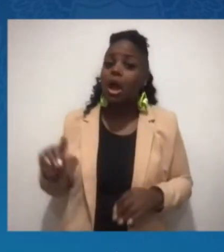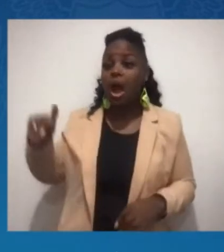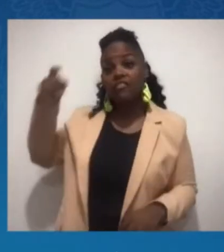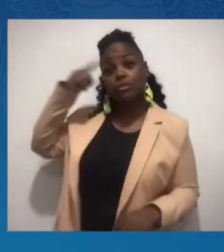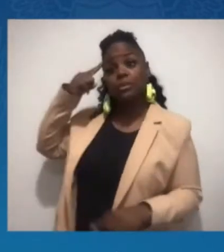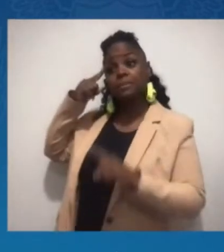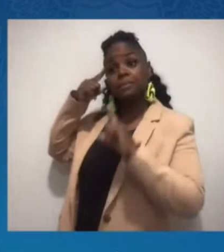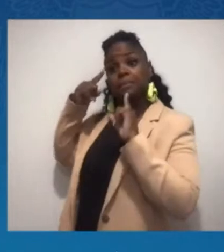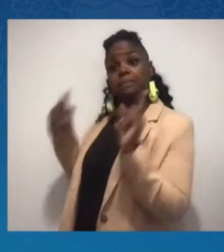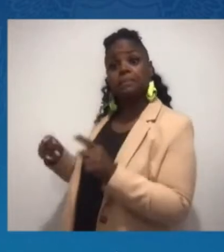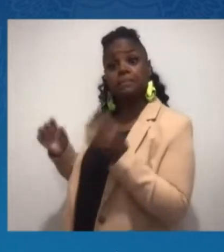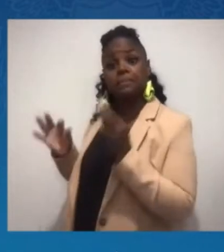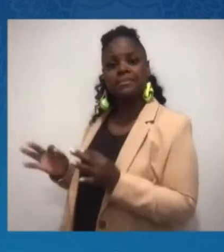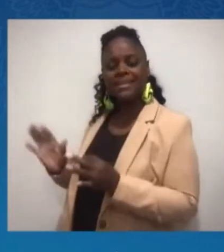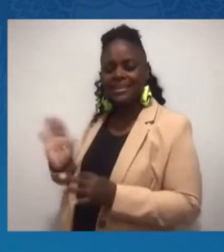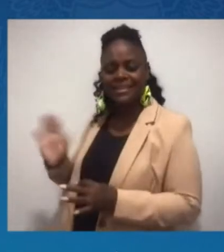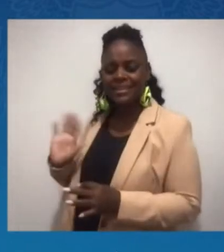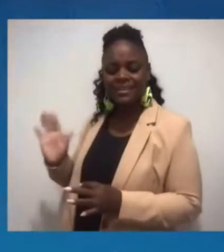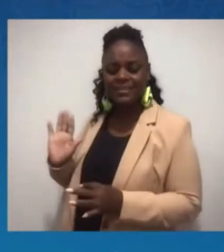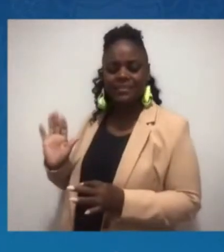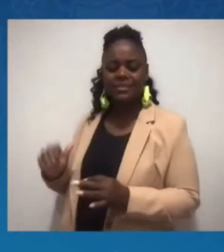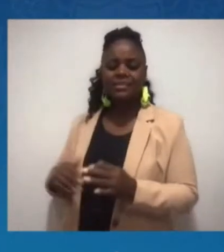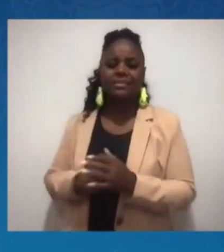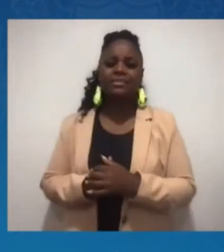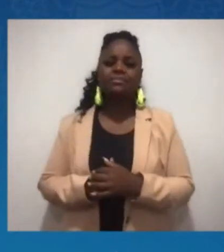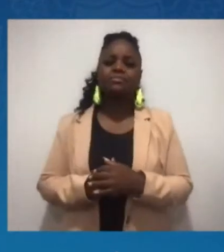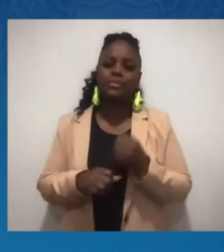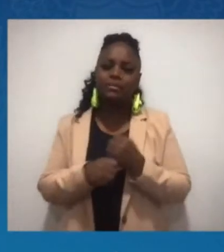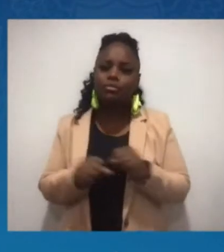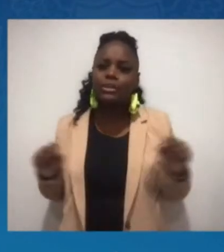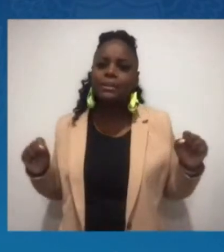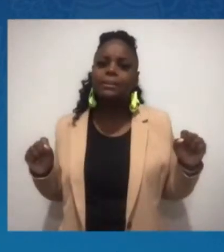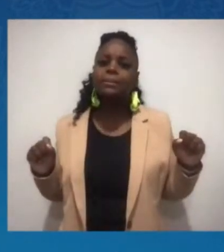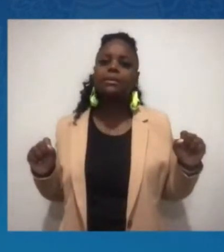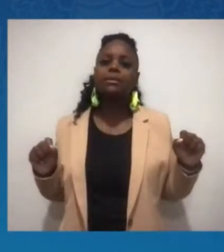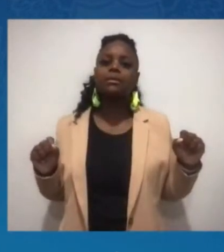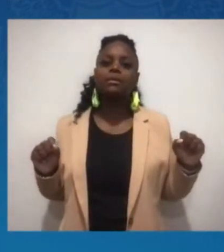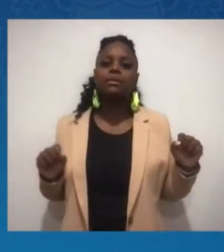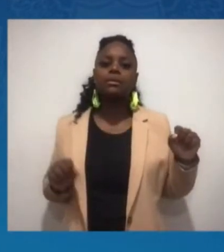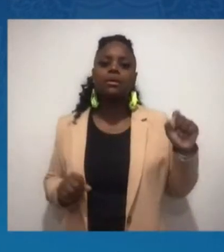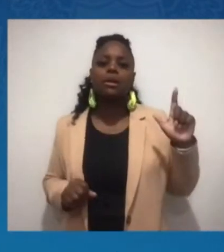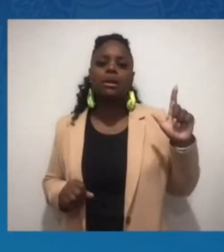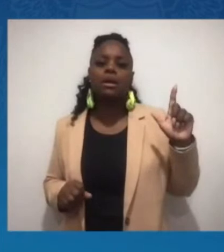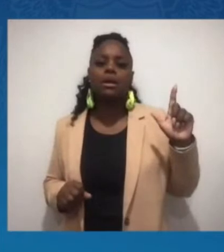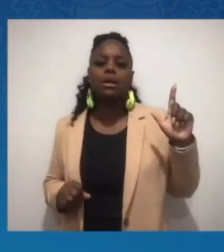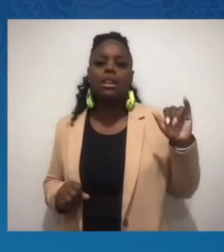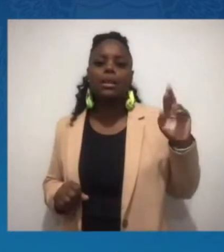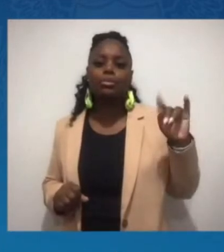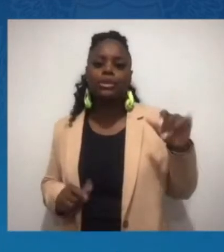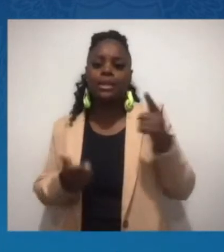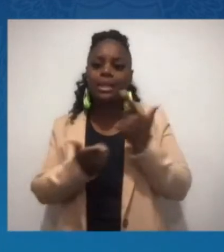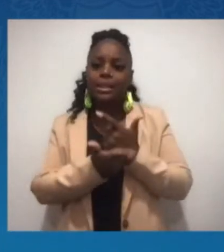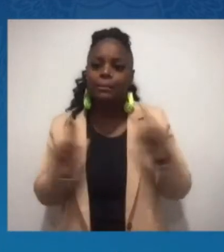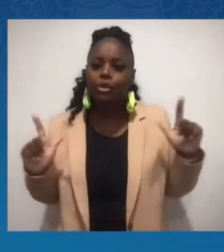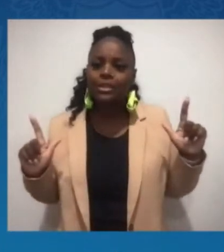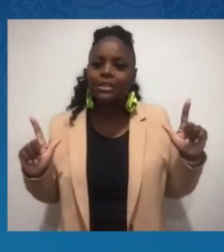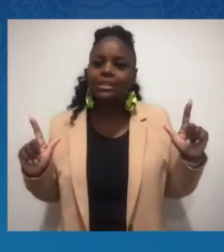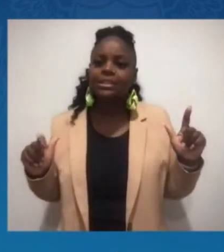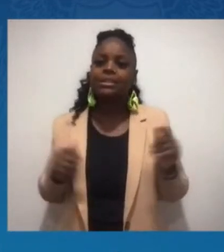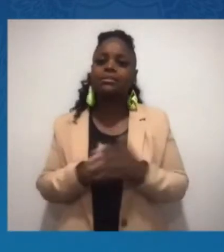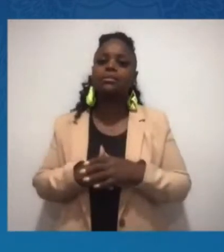freedom, it is about liberty, and it is also, if we just think of this in the context of where we are right now,